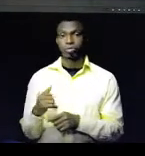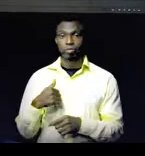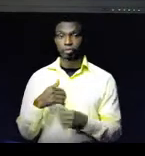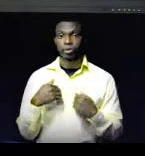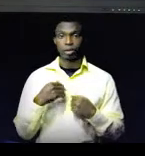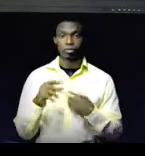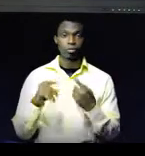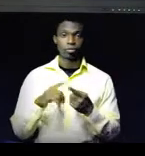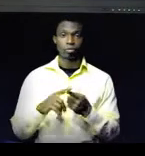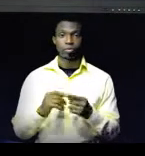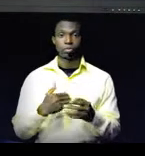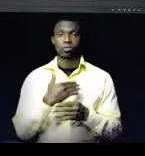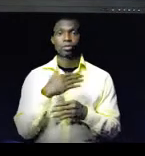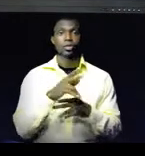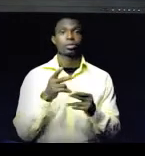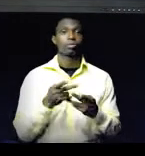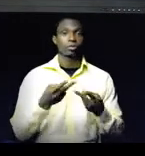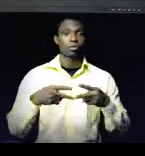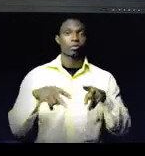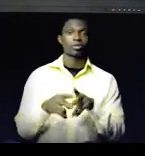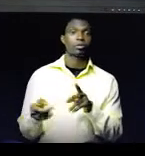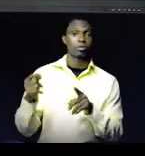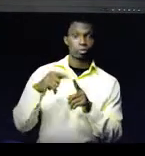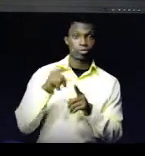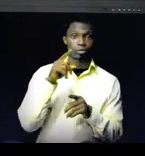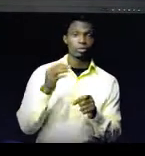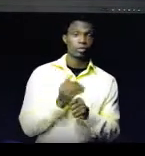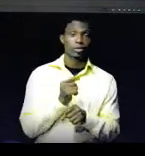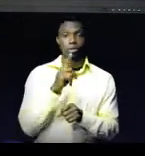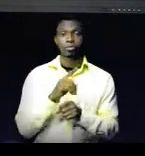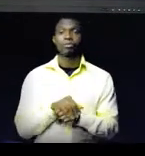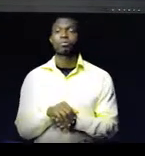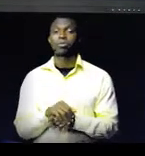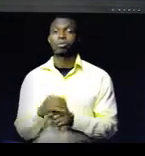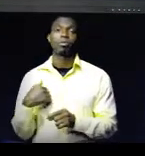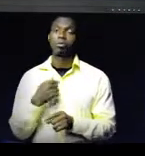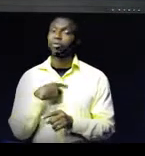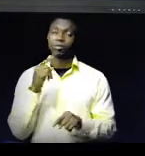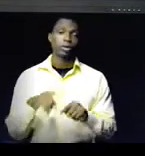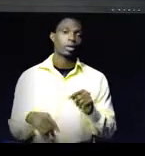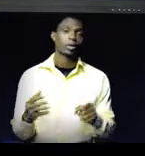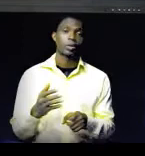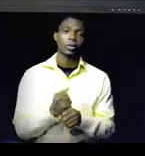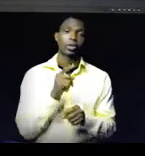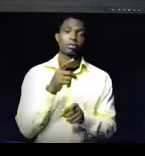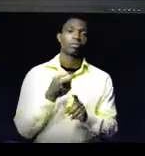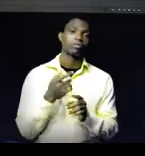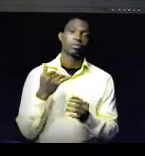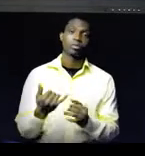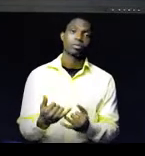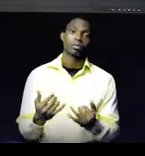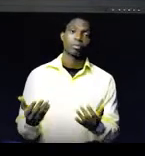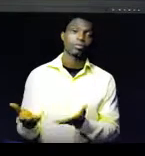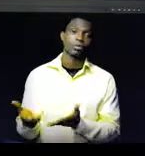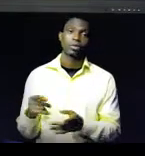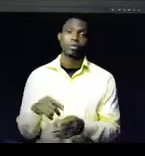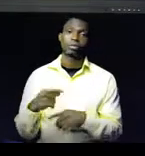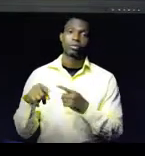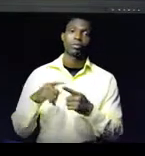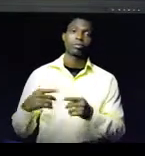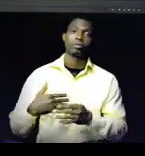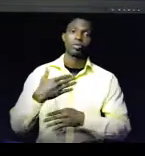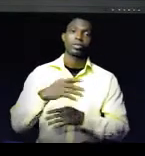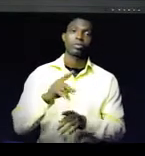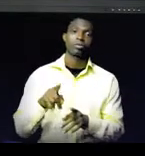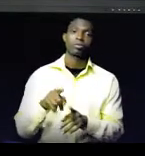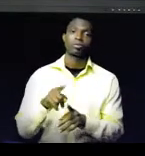here, just like we do with base 10, we have to go to the next place value until you get a 1. So we can't get 1